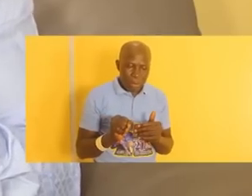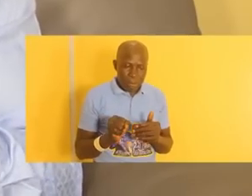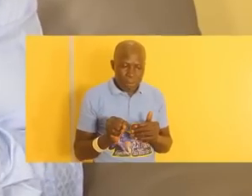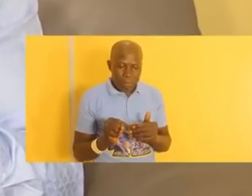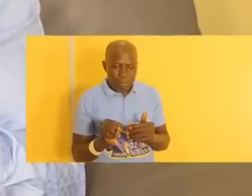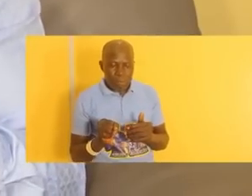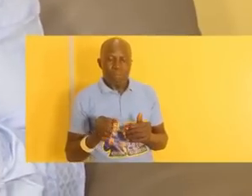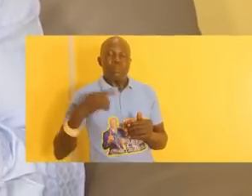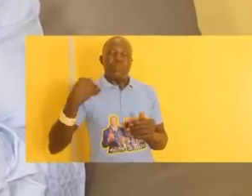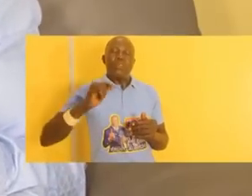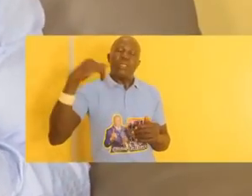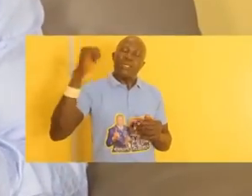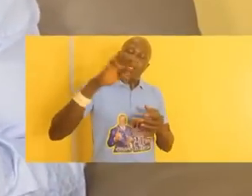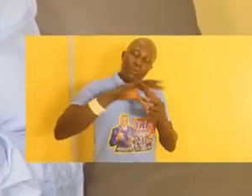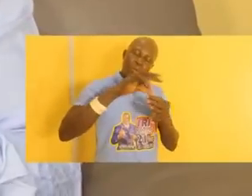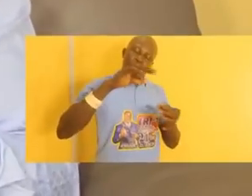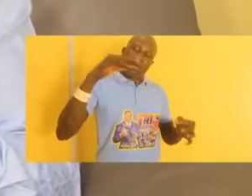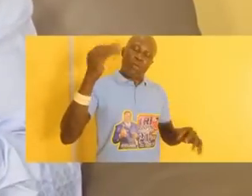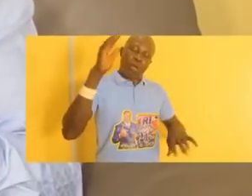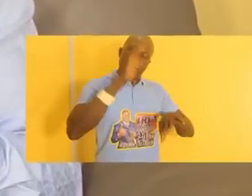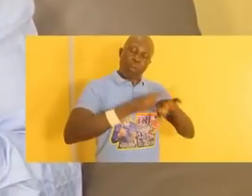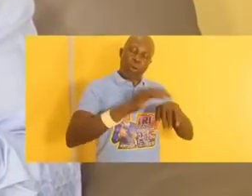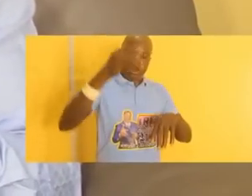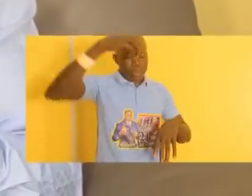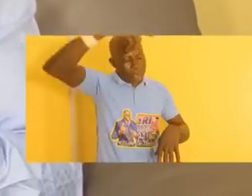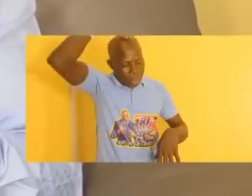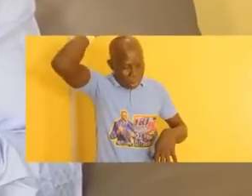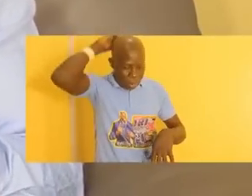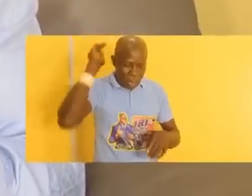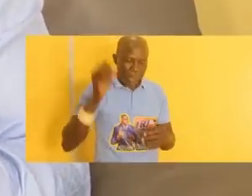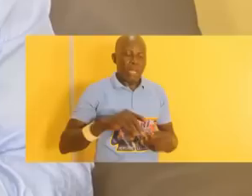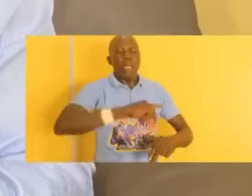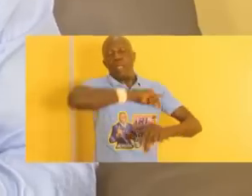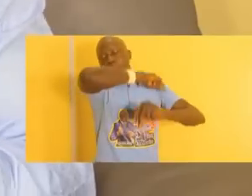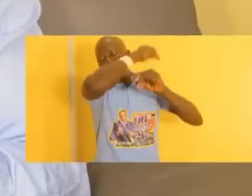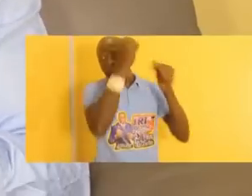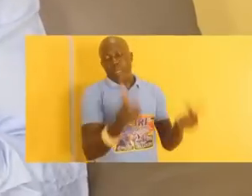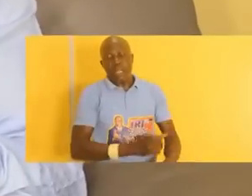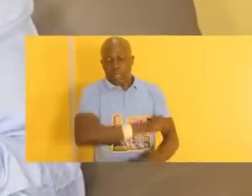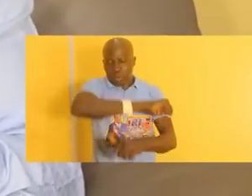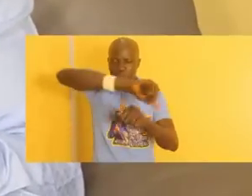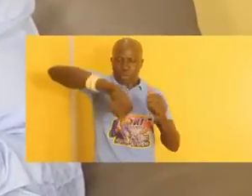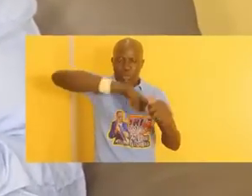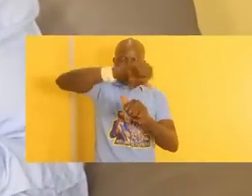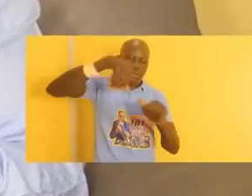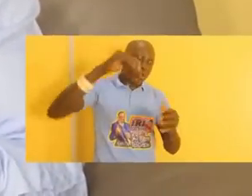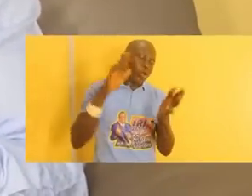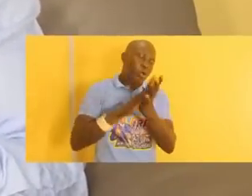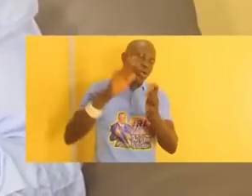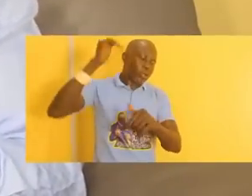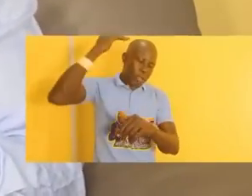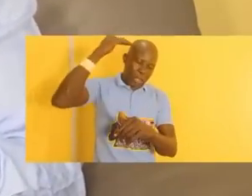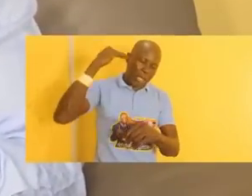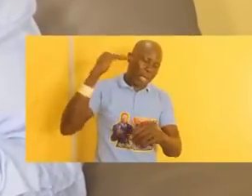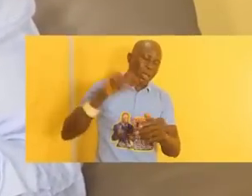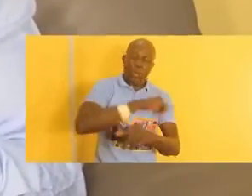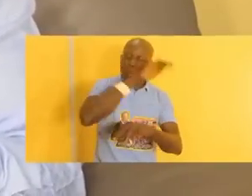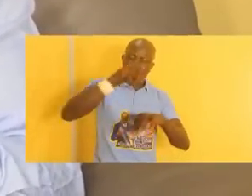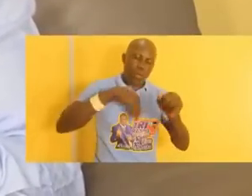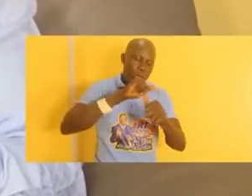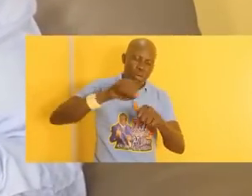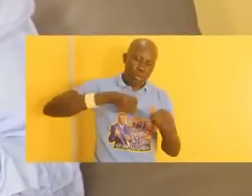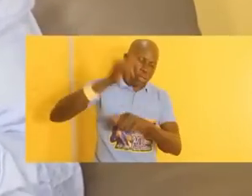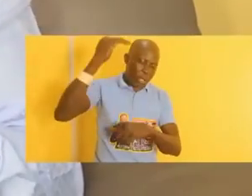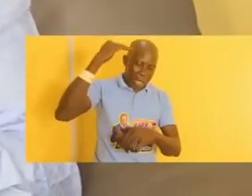and me alone till bad. The Spirit of God came upon them. Immediately he was anointed on his head. As he